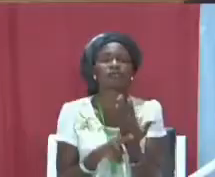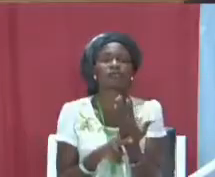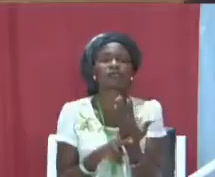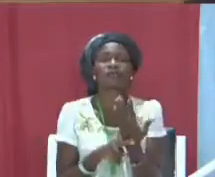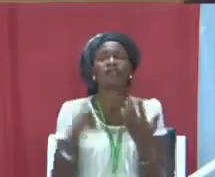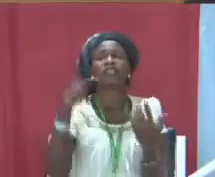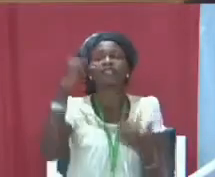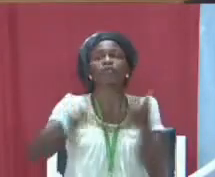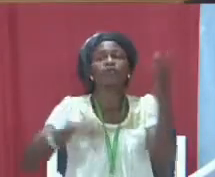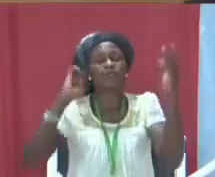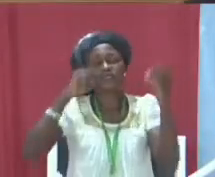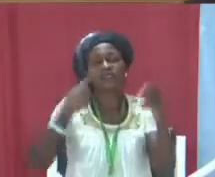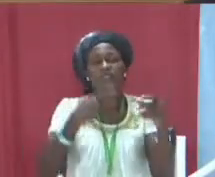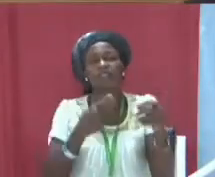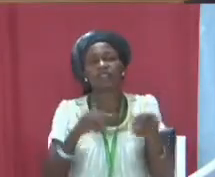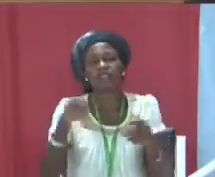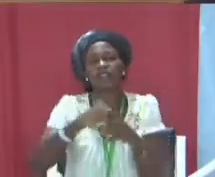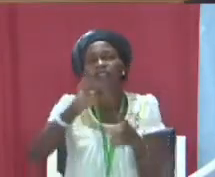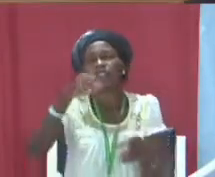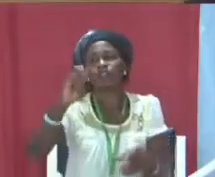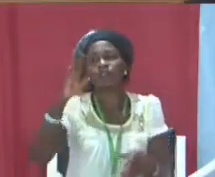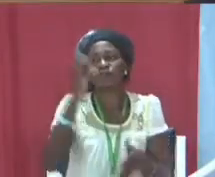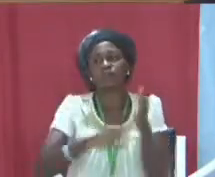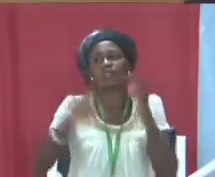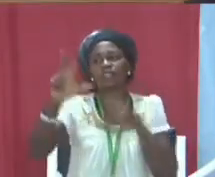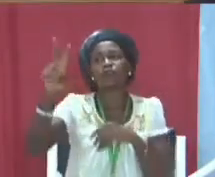See what he said in